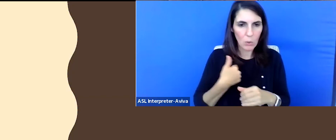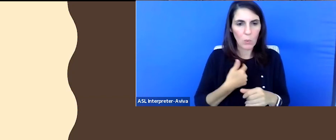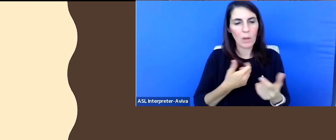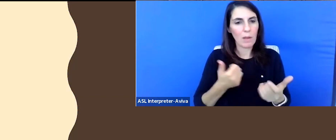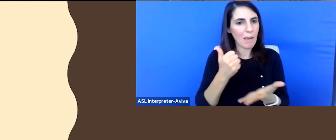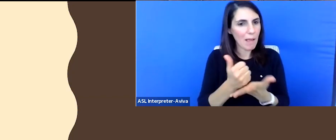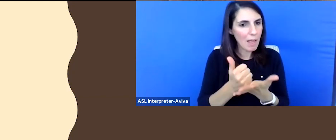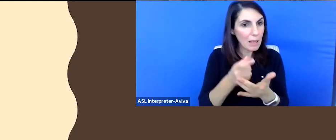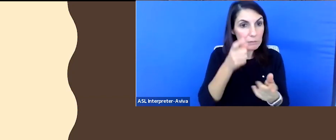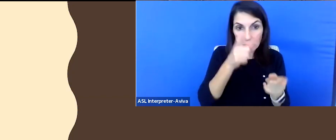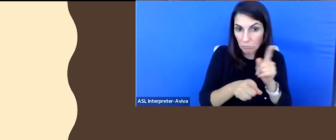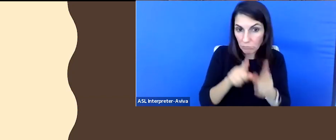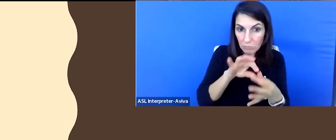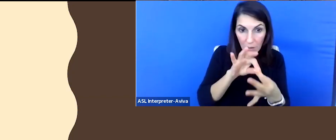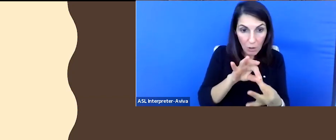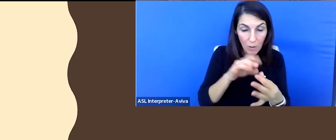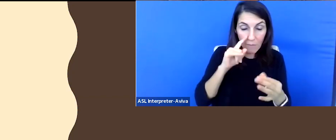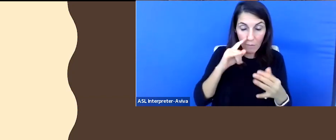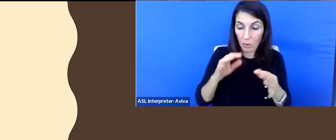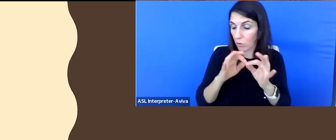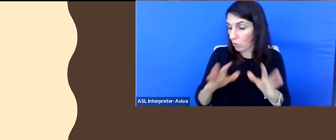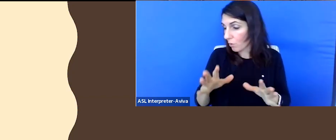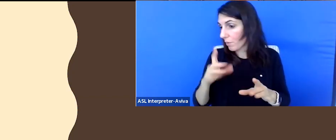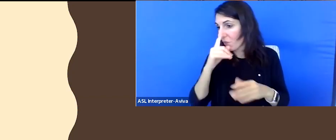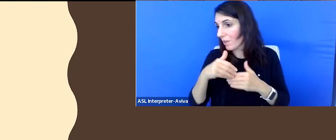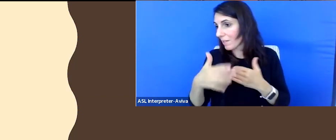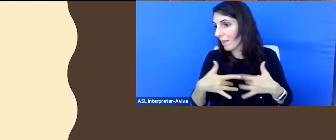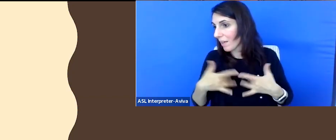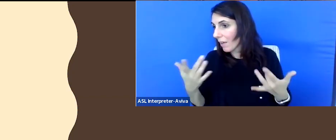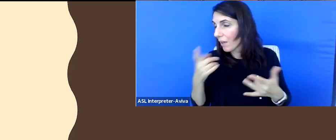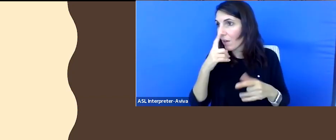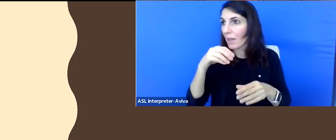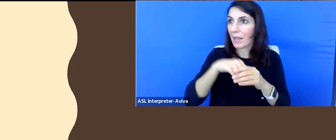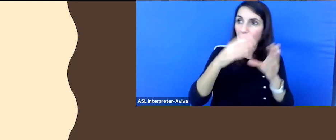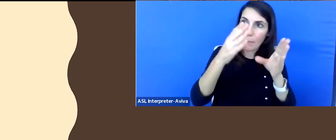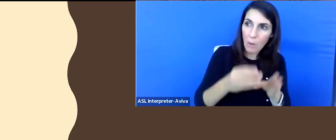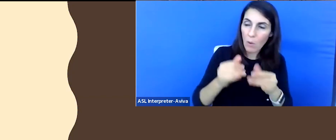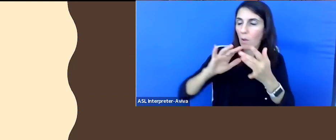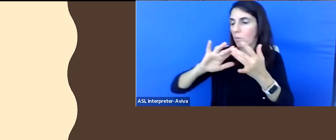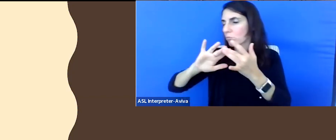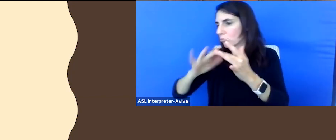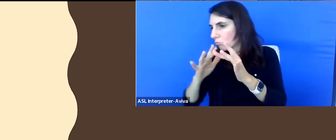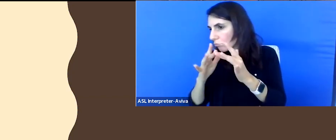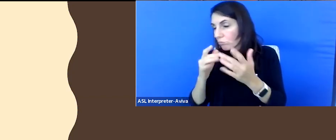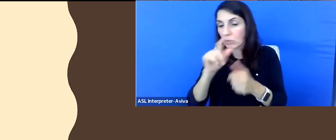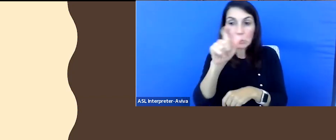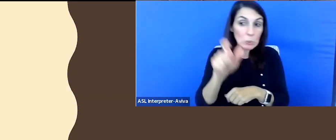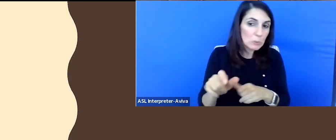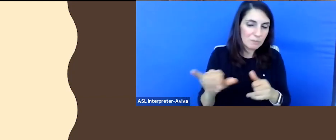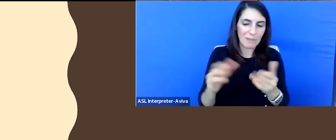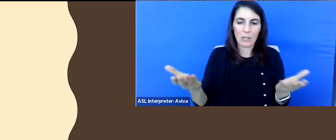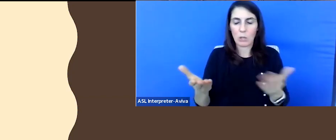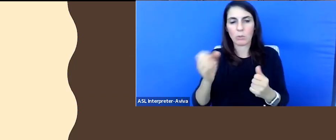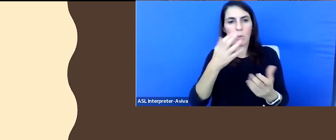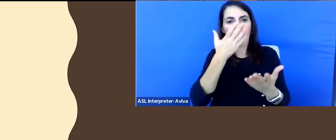to have interpreters at your next event, whether it's in person or virtual on Zoom, such as this. And again, thank you